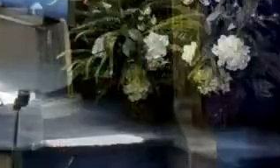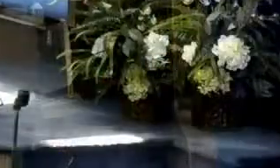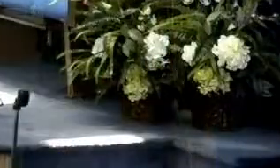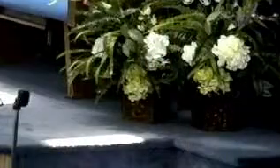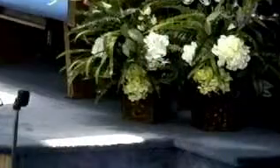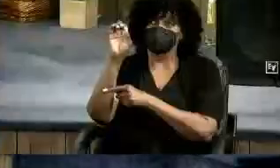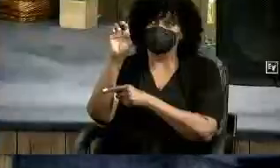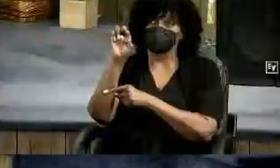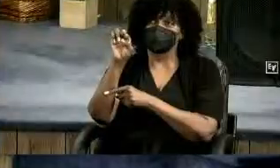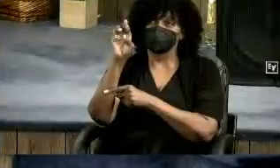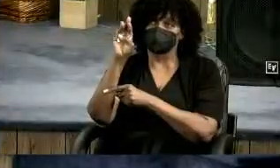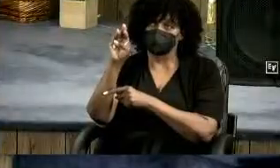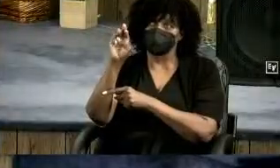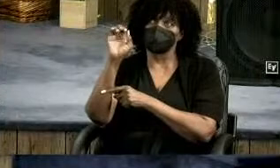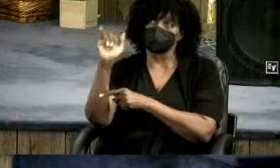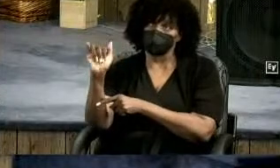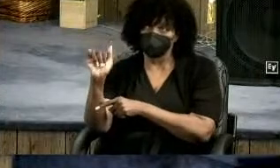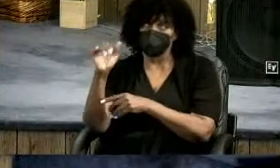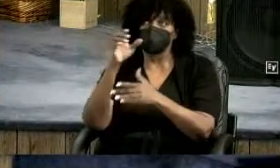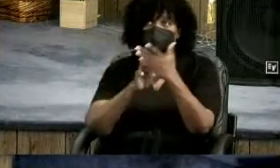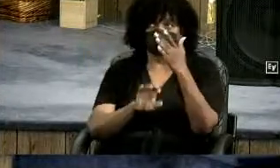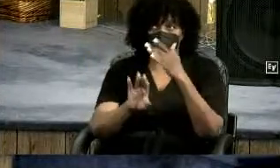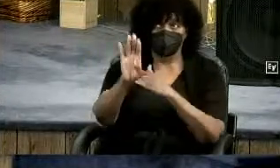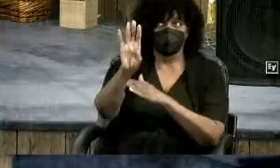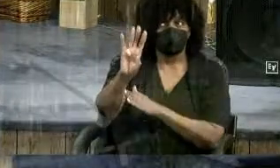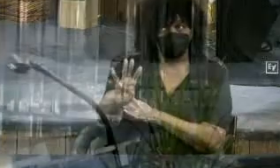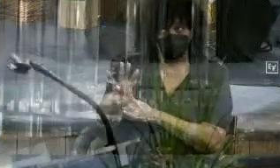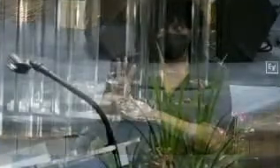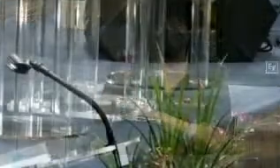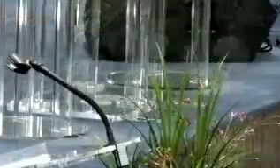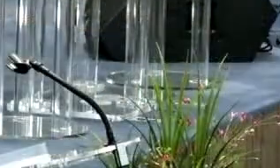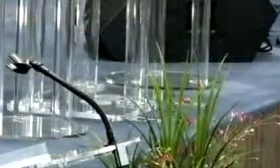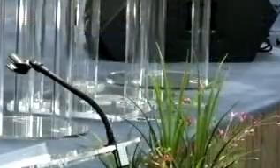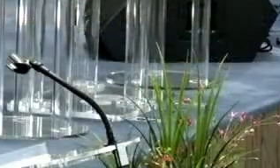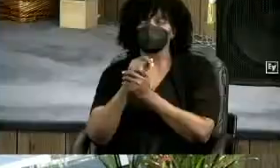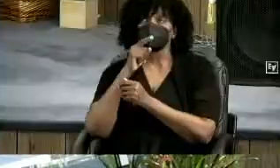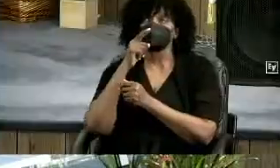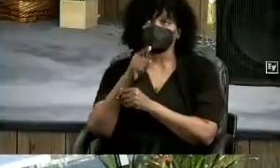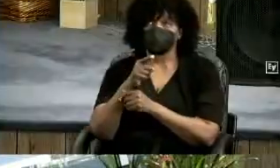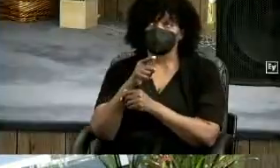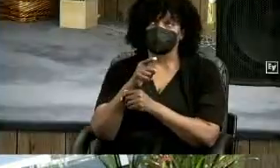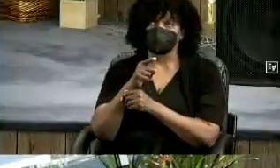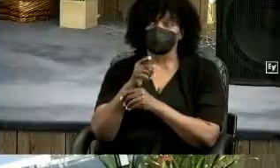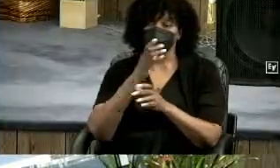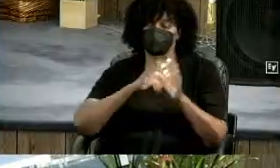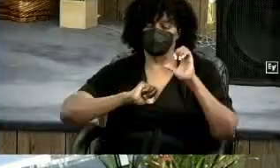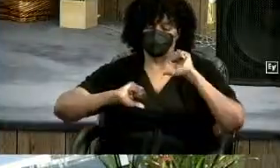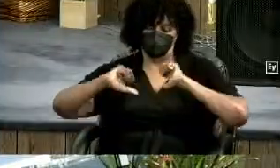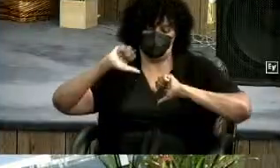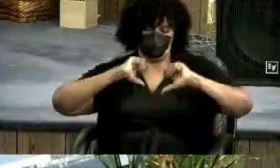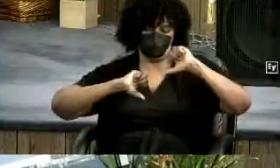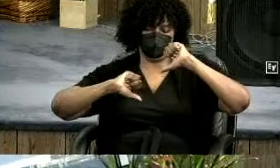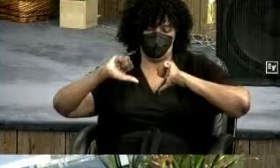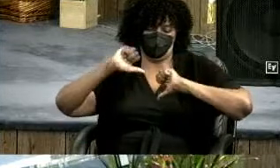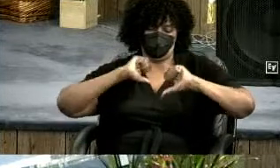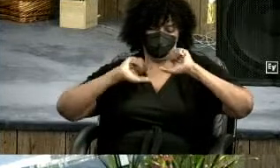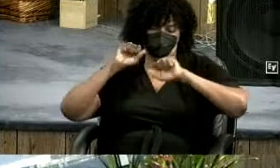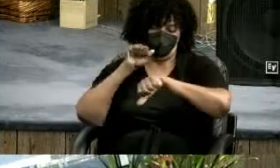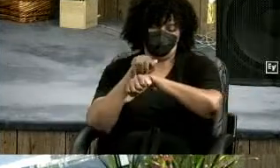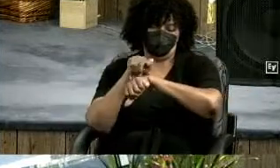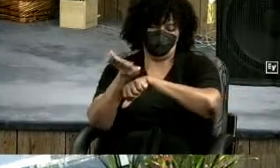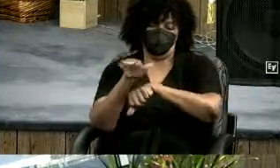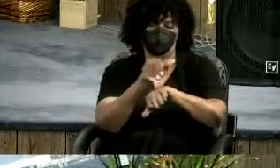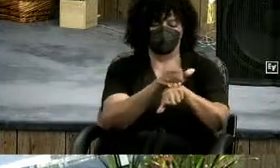what Deuteronomy means. In Deuteronomy chapter 4, the Lord said that y'all going to act up, y'all going to disobey, and I'm going to throw you